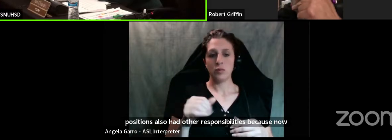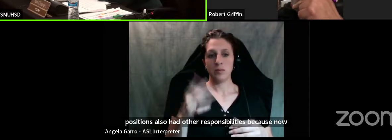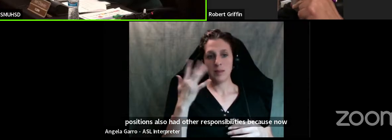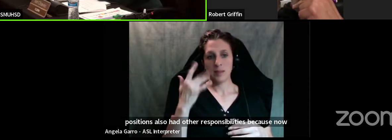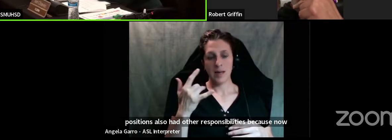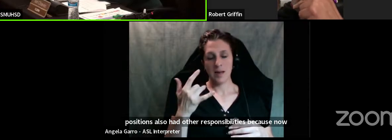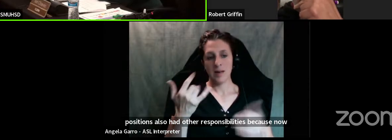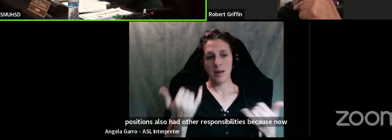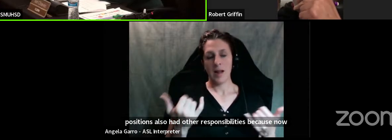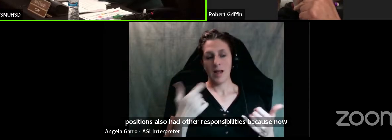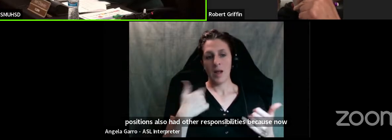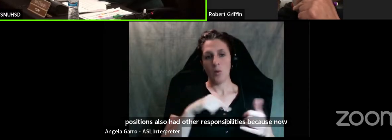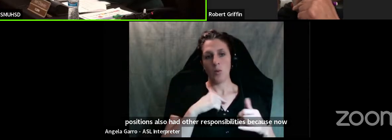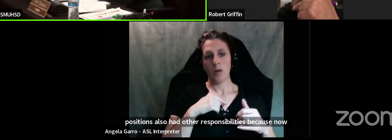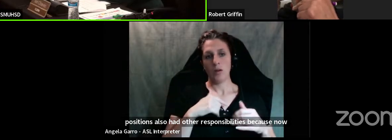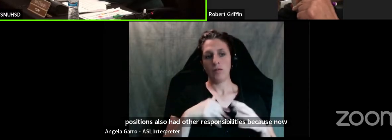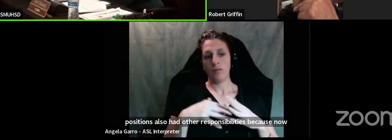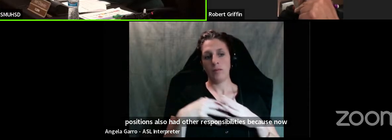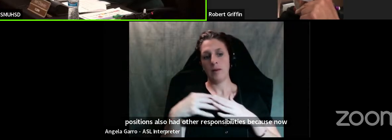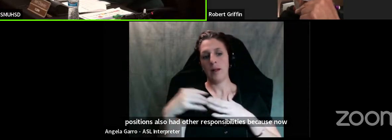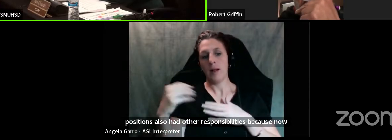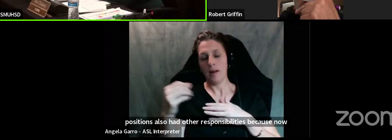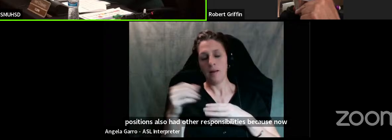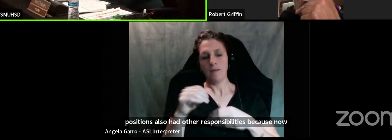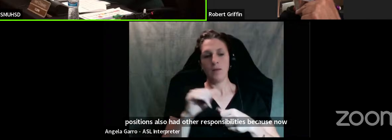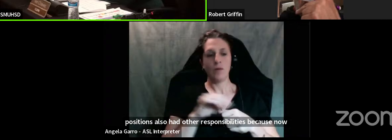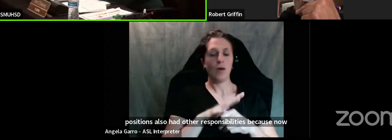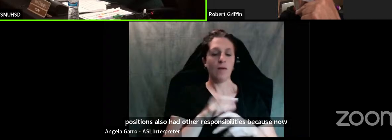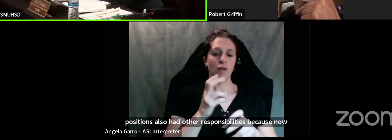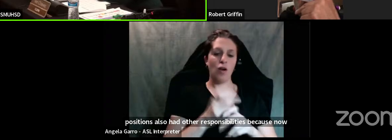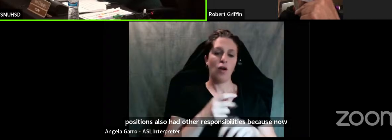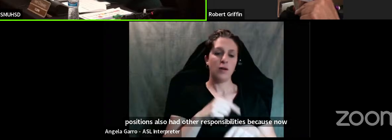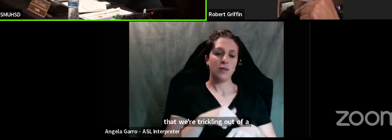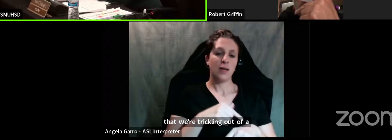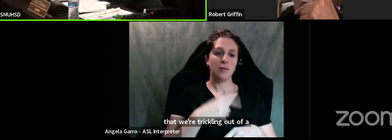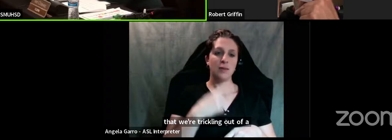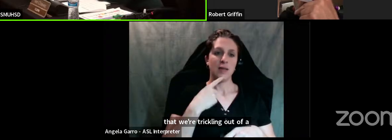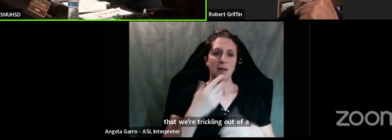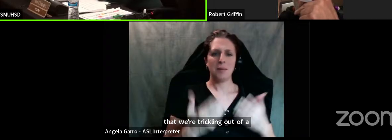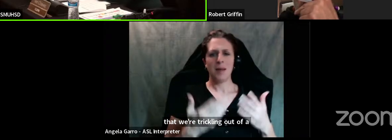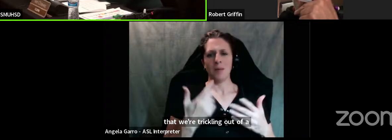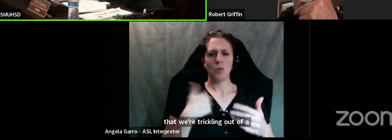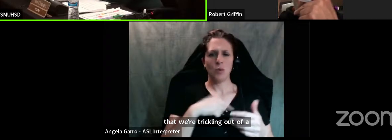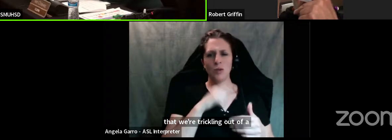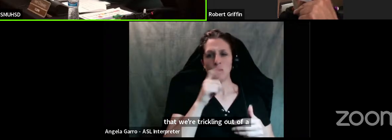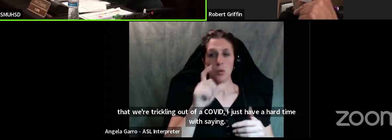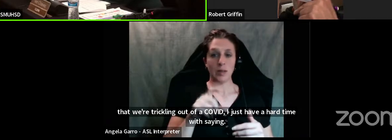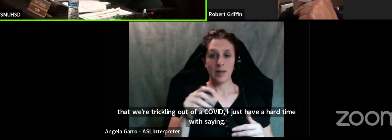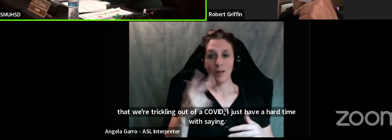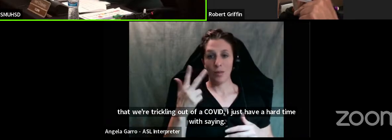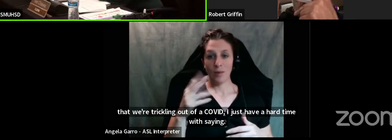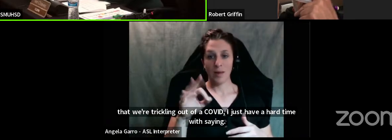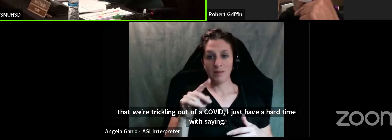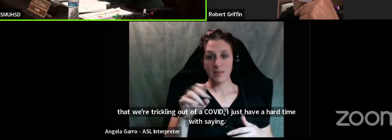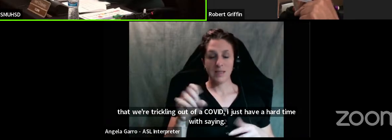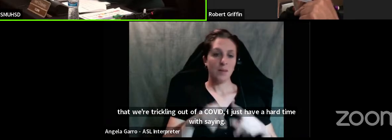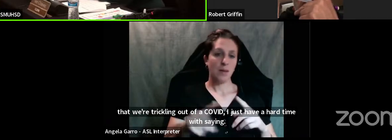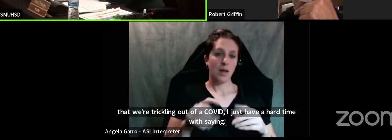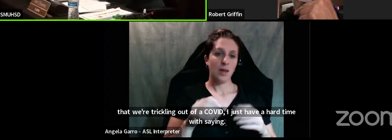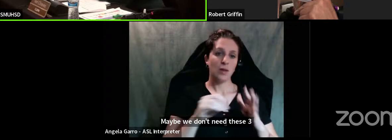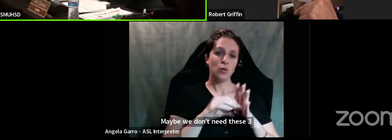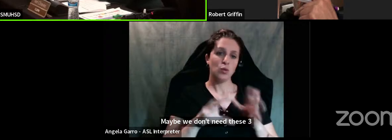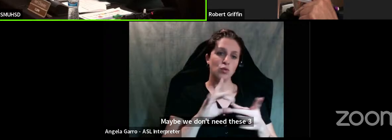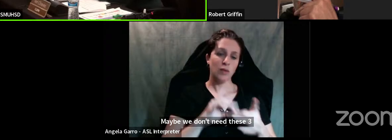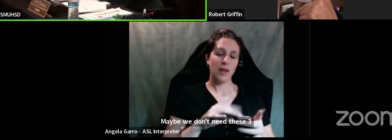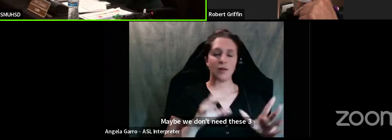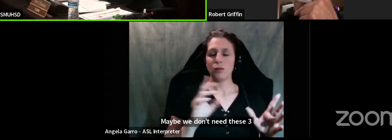of COVID, I just have a hard time with saying, maybe we don't need these three FTEs, but they're student related. So I just